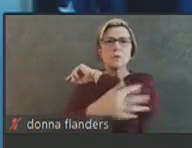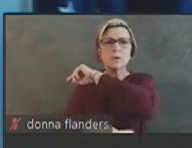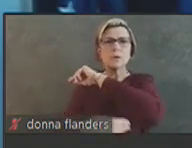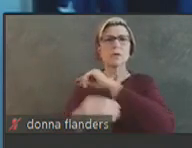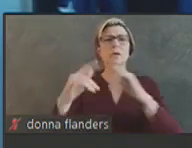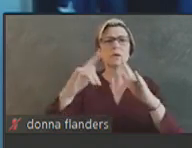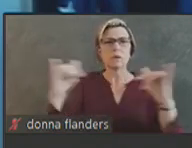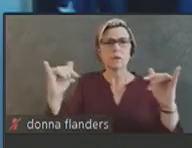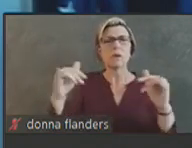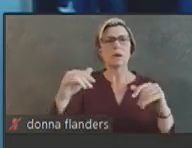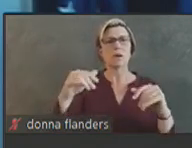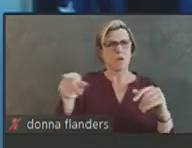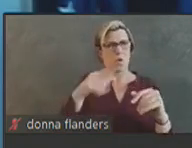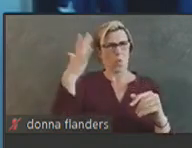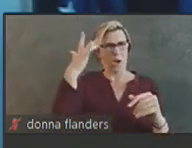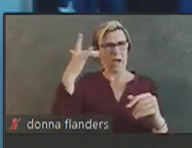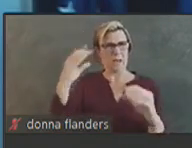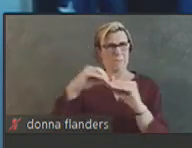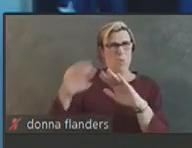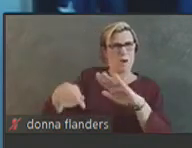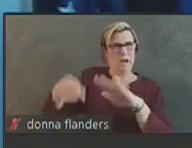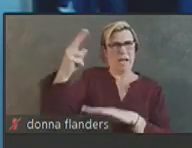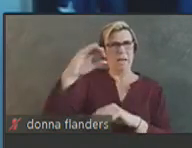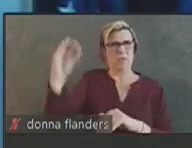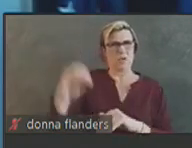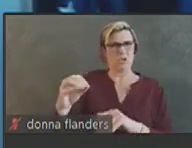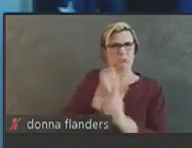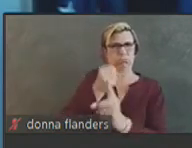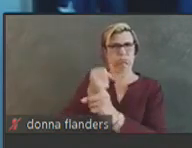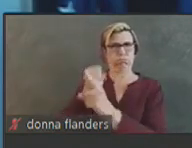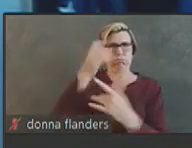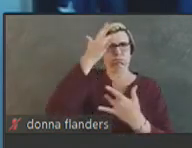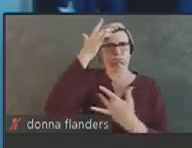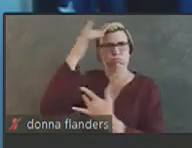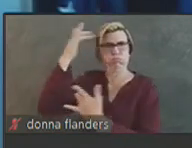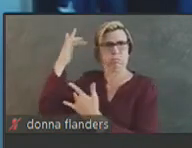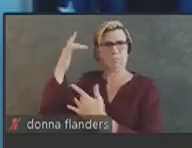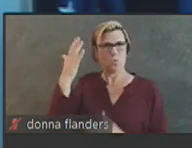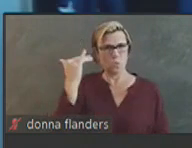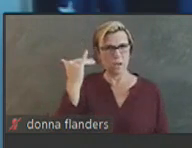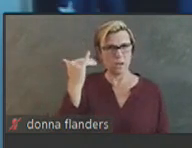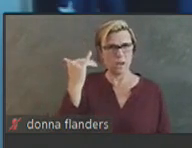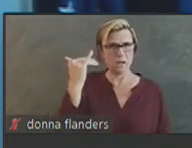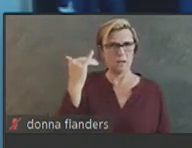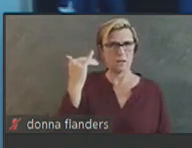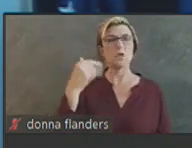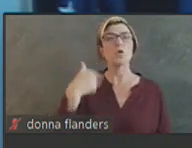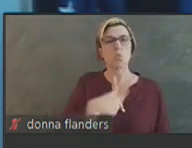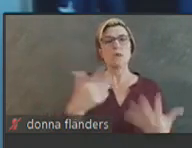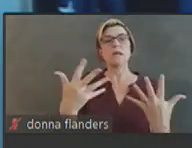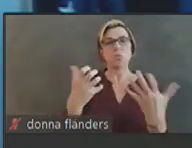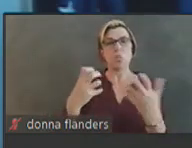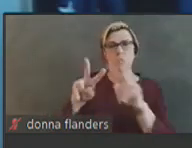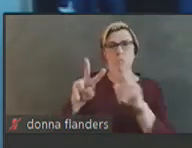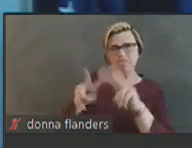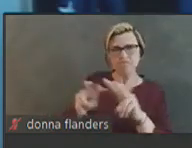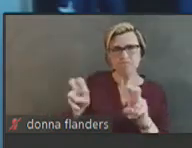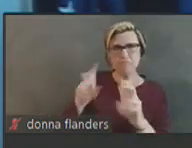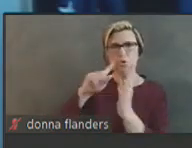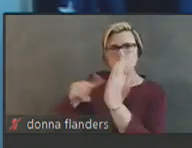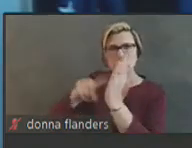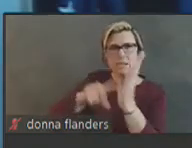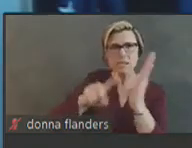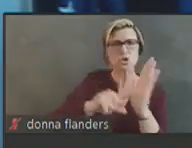the first step to, number one, to mitigate and defeat COVID-19, but we cannot